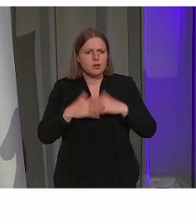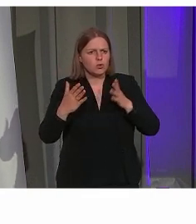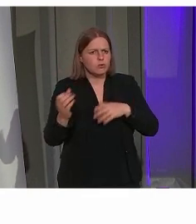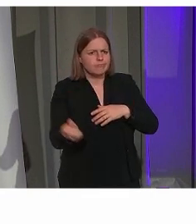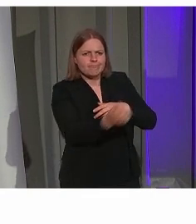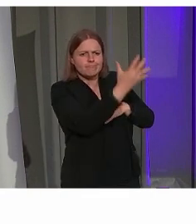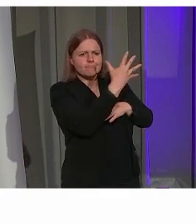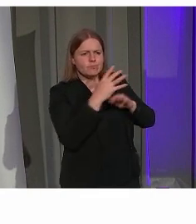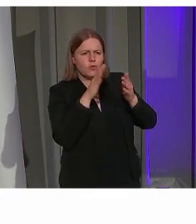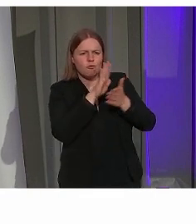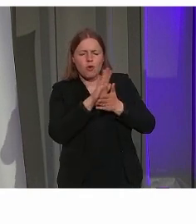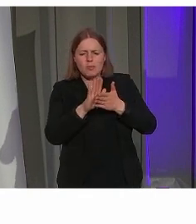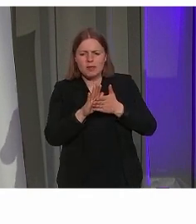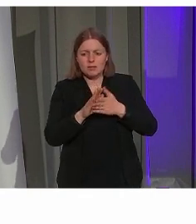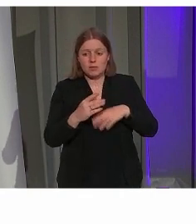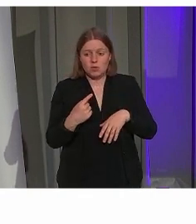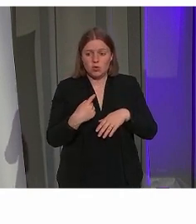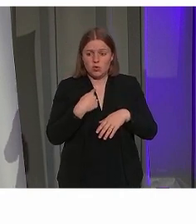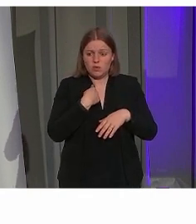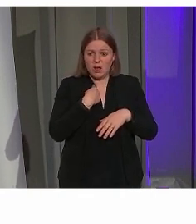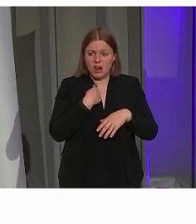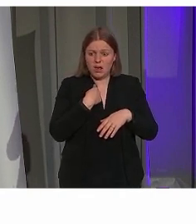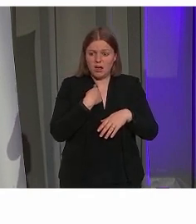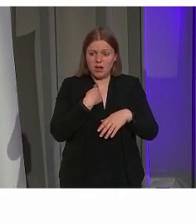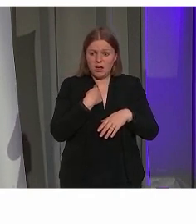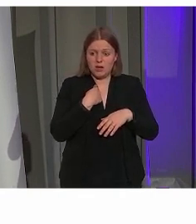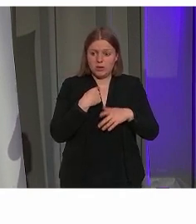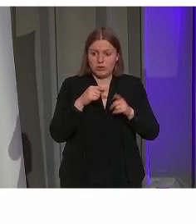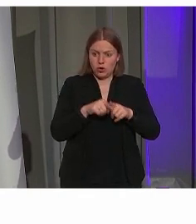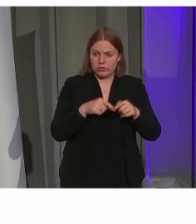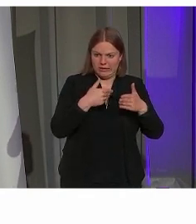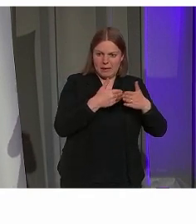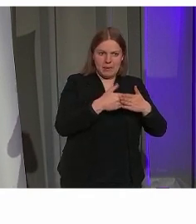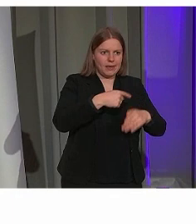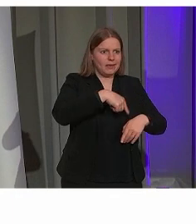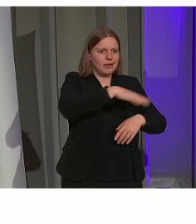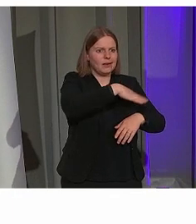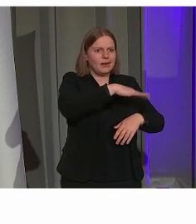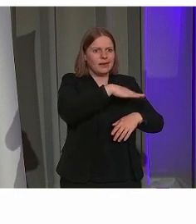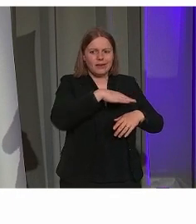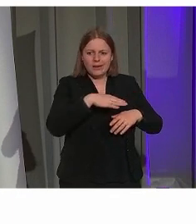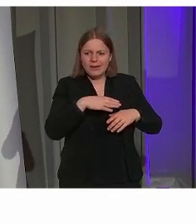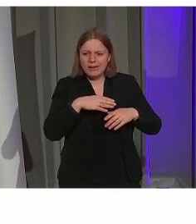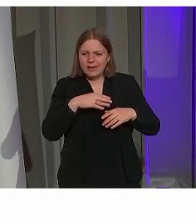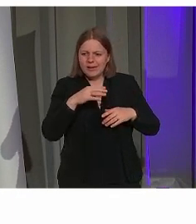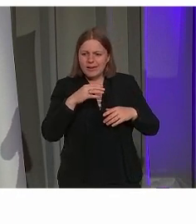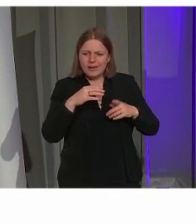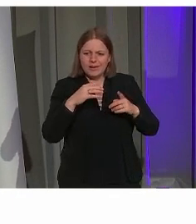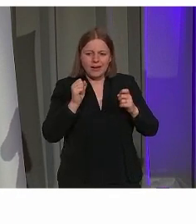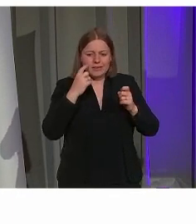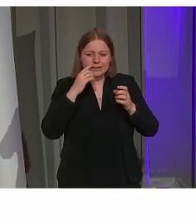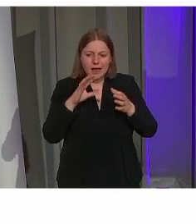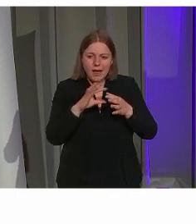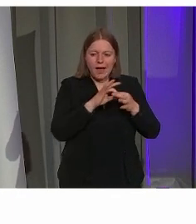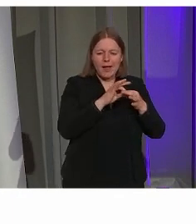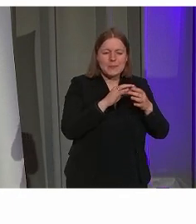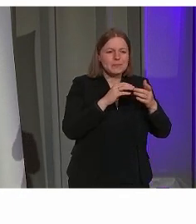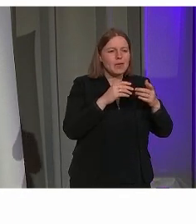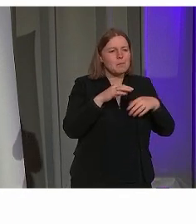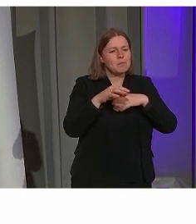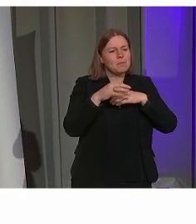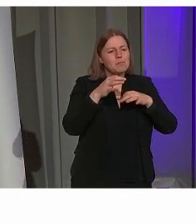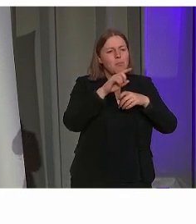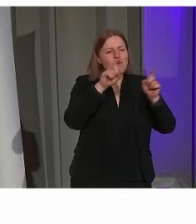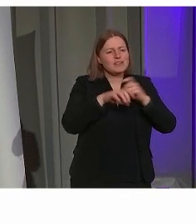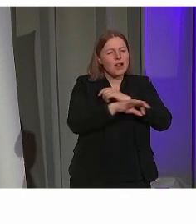and terraces. Here you can see an example. This is actually right in front of the